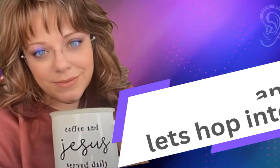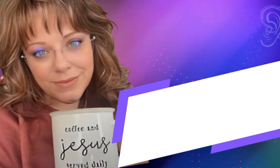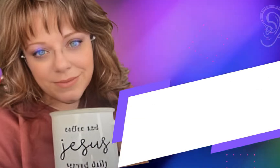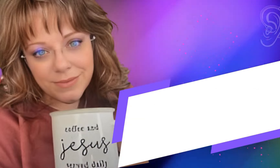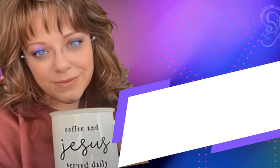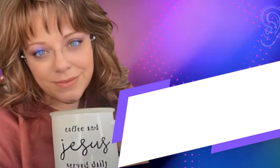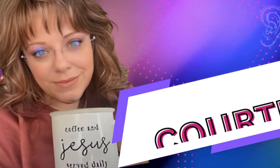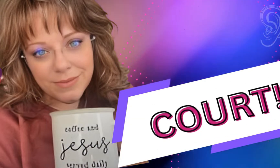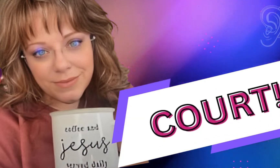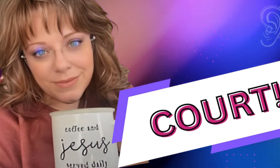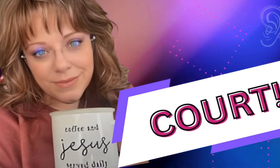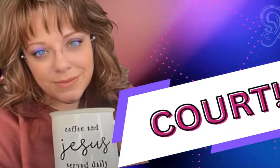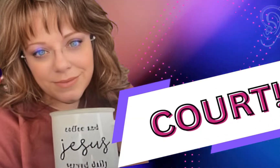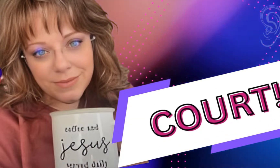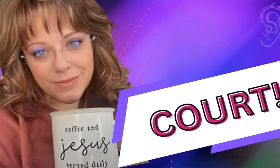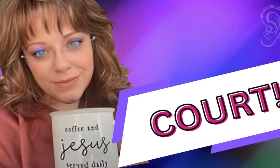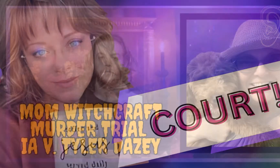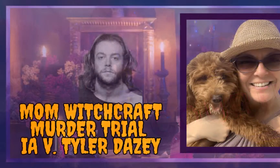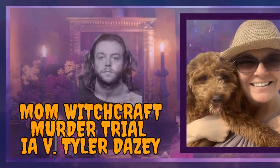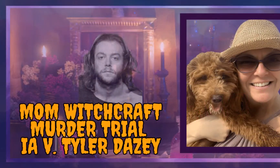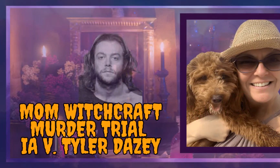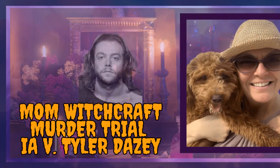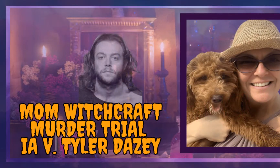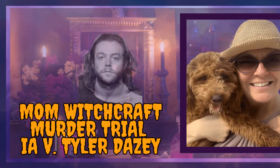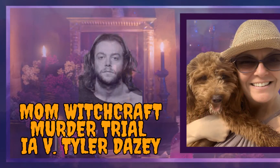hop into court.